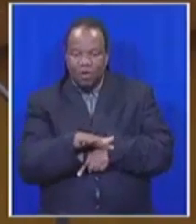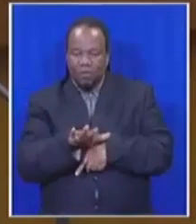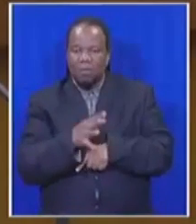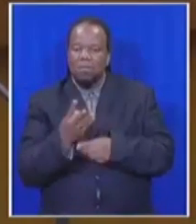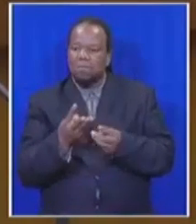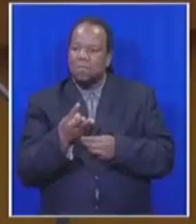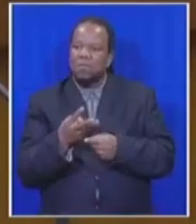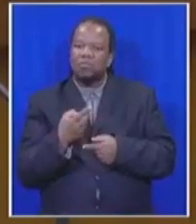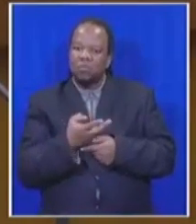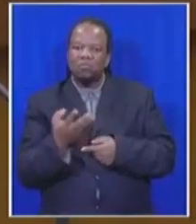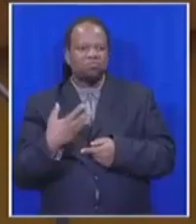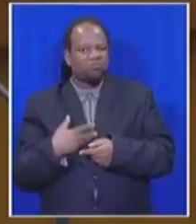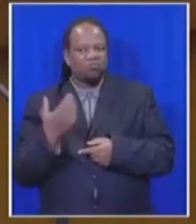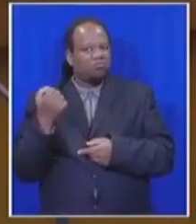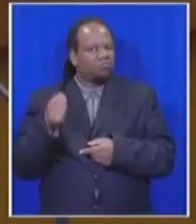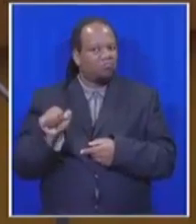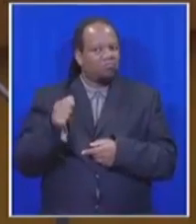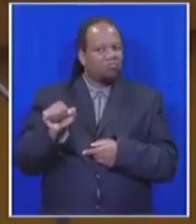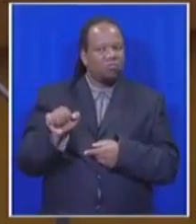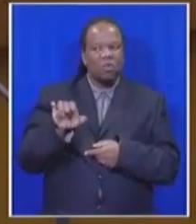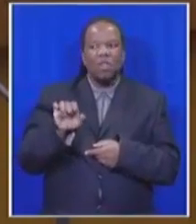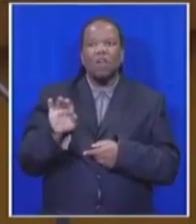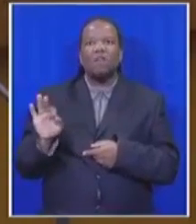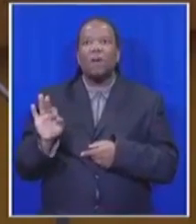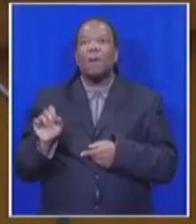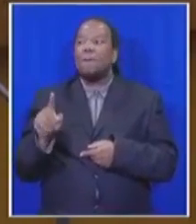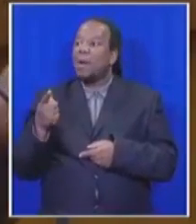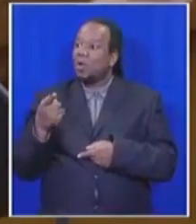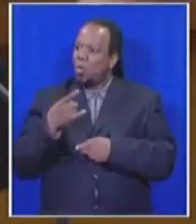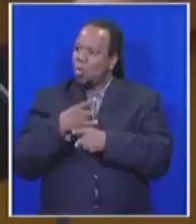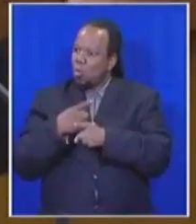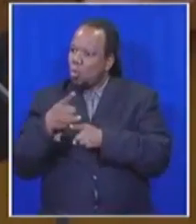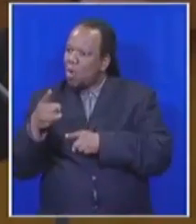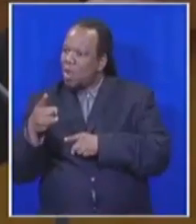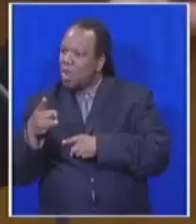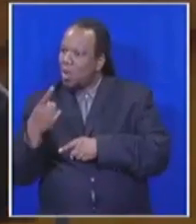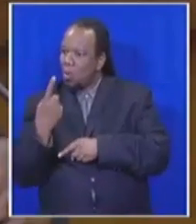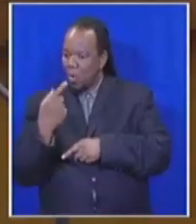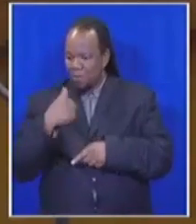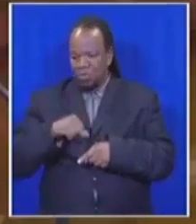them. They do not have a single municipality. Now.